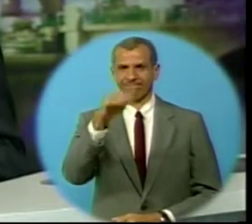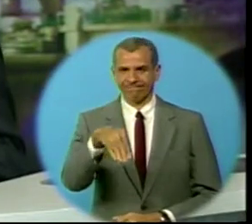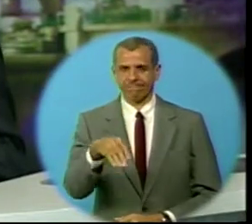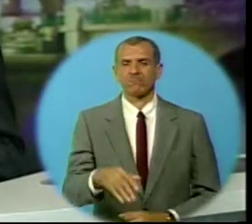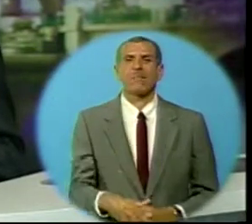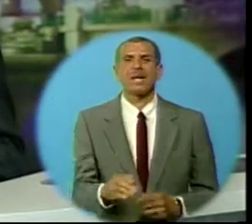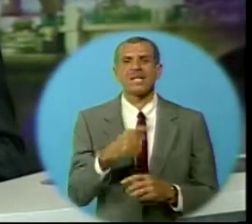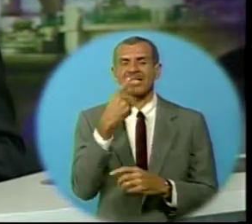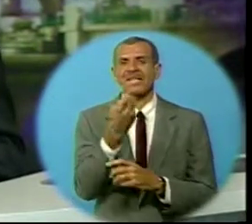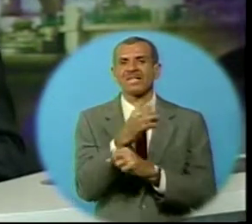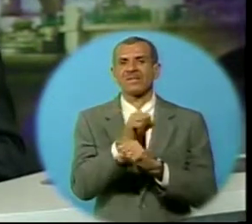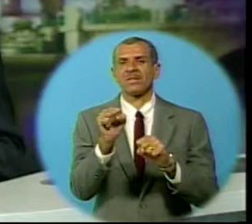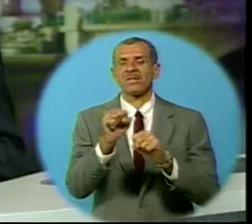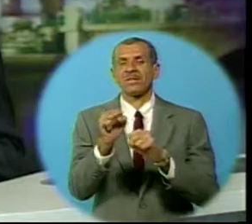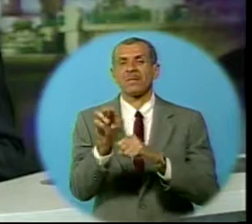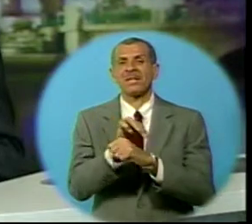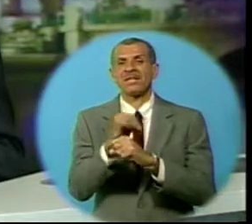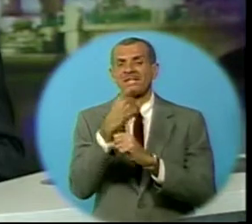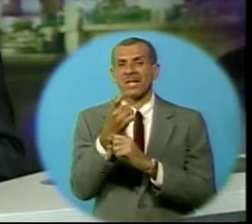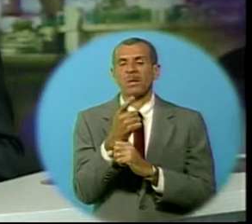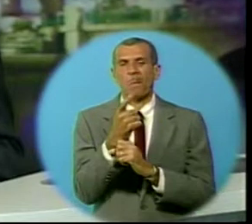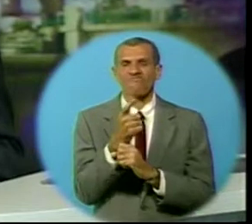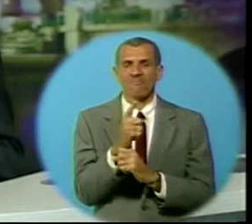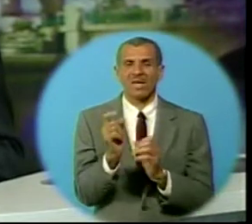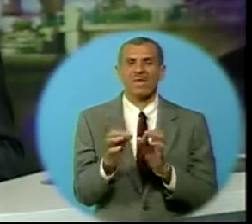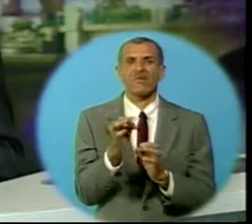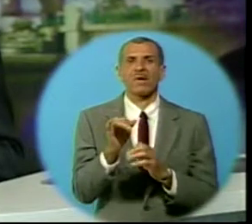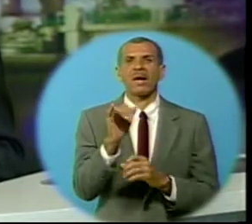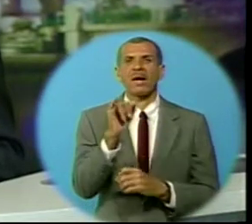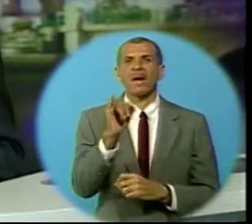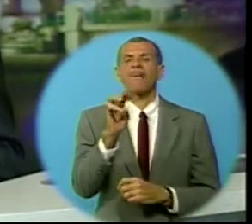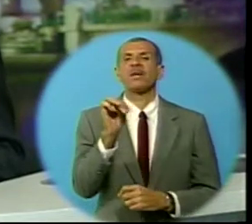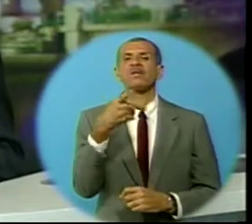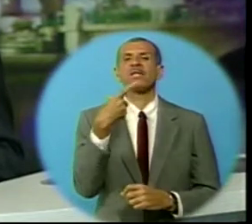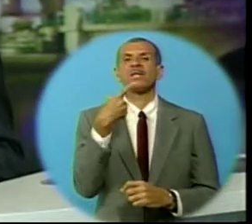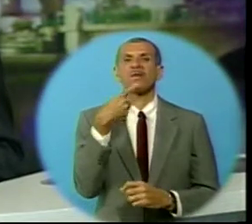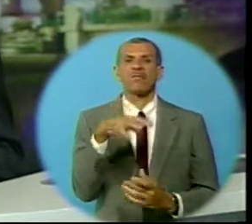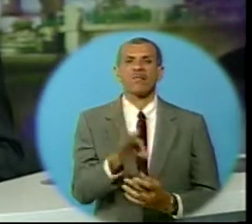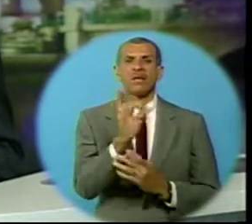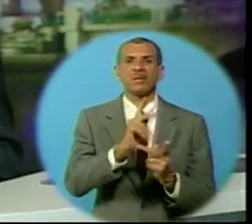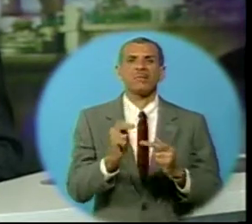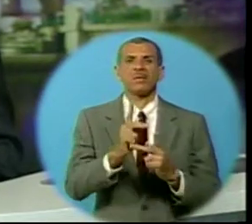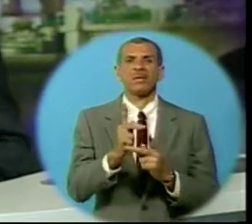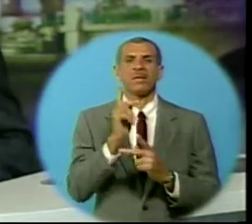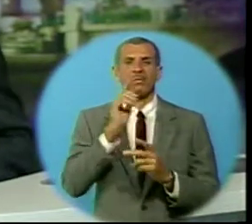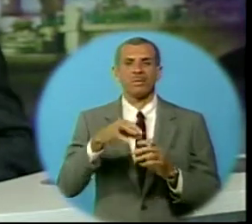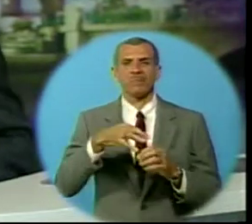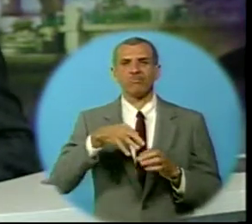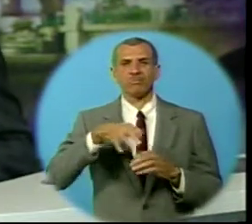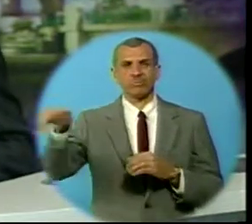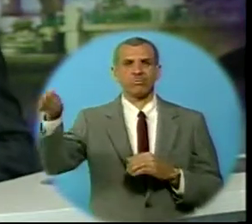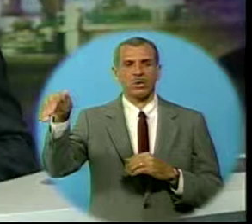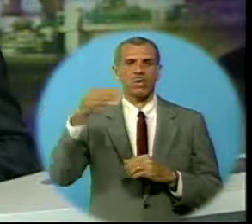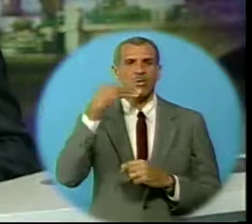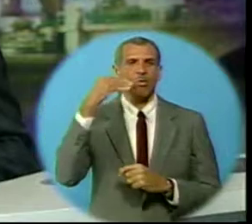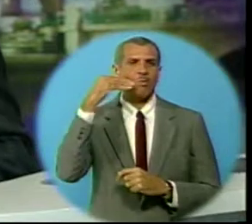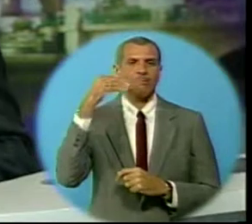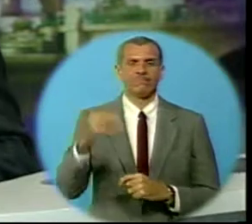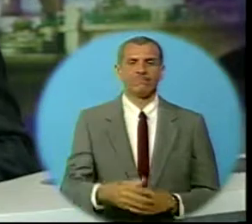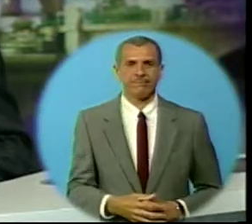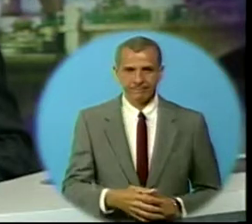he was not on a witch hunt, but said once immigration is able to locate those people, they will be deported to their home